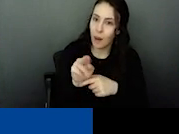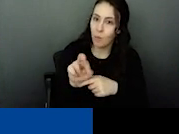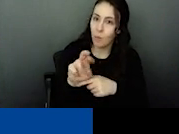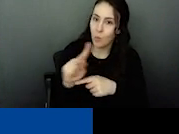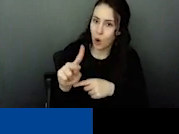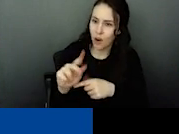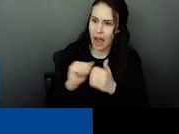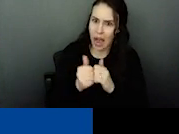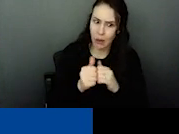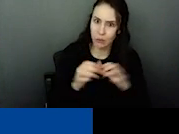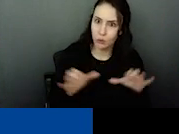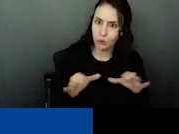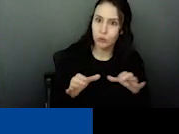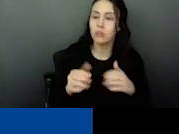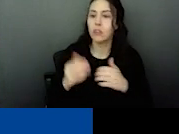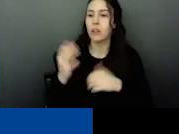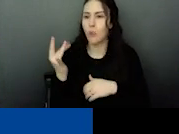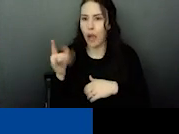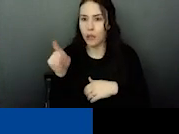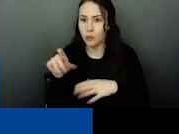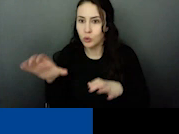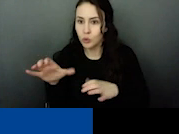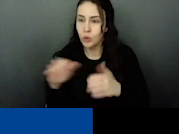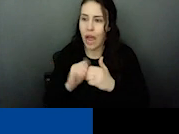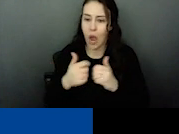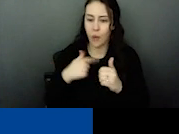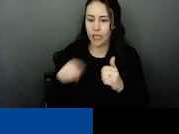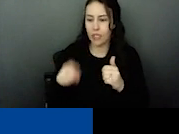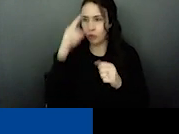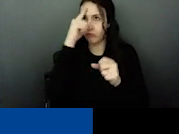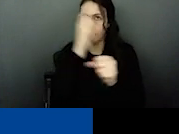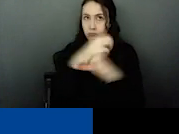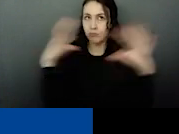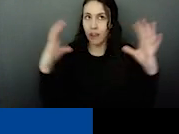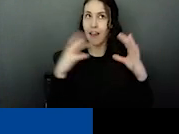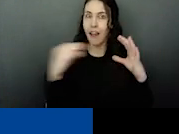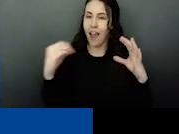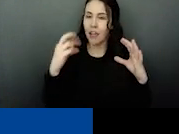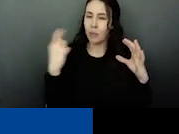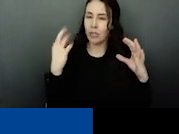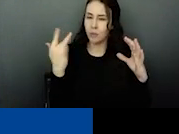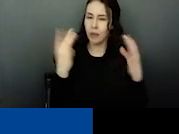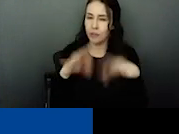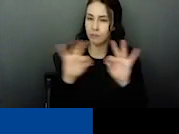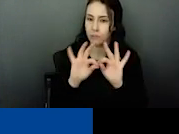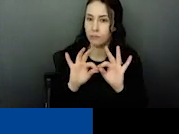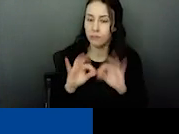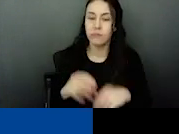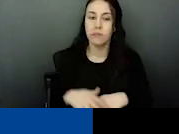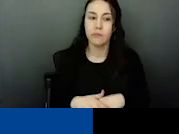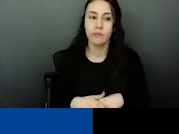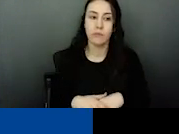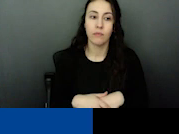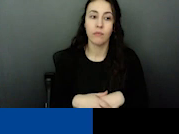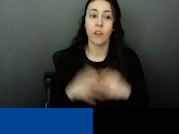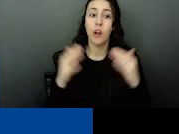be done, and how we should be thinking about it and why it's important. Also, you see a link for a student